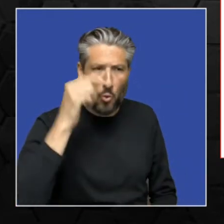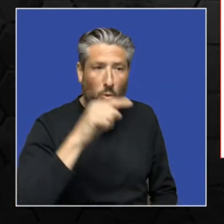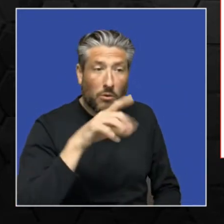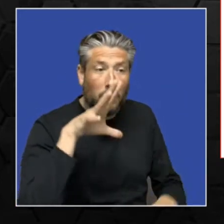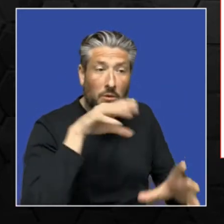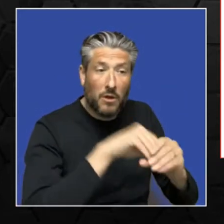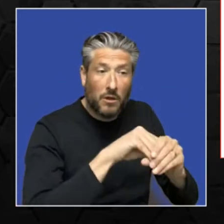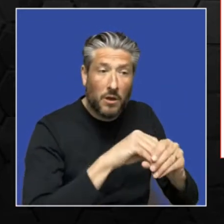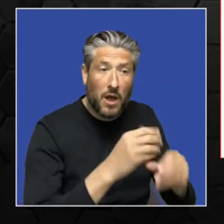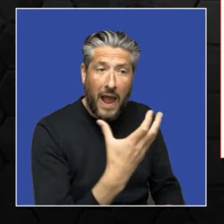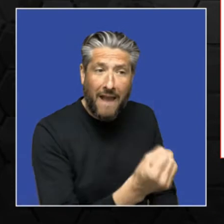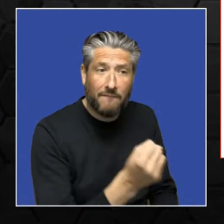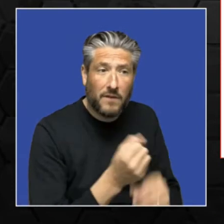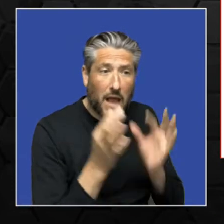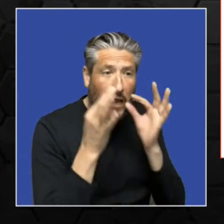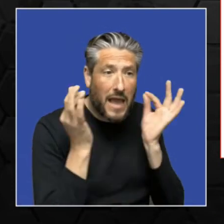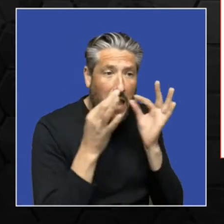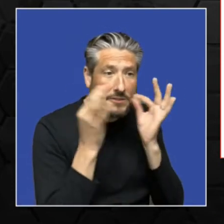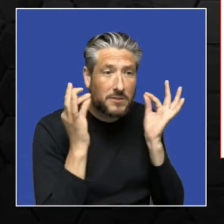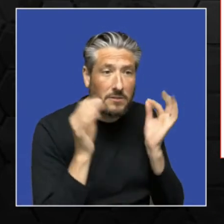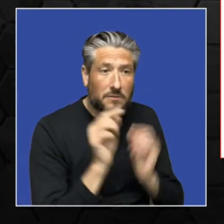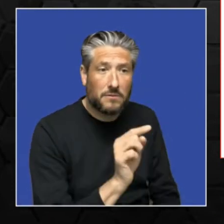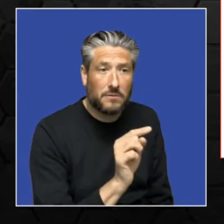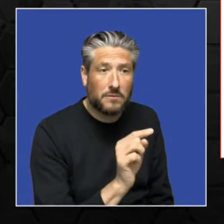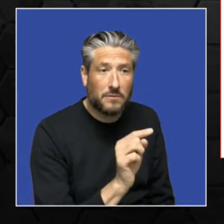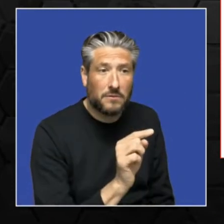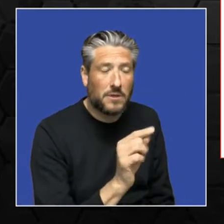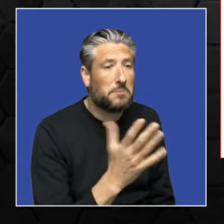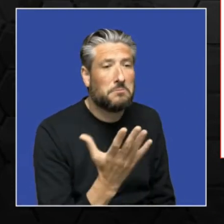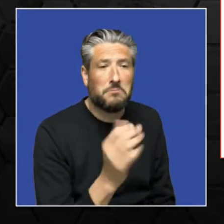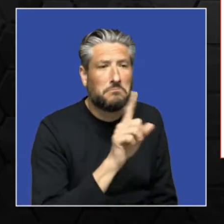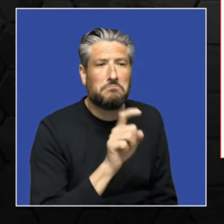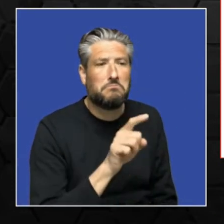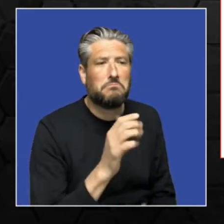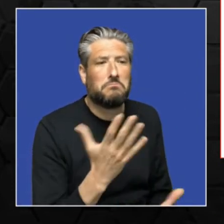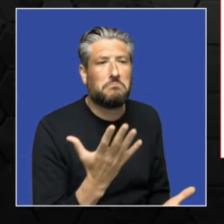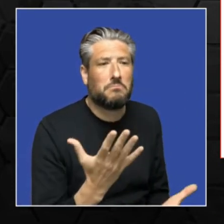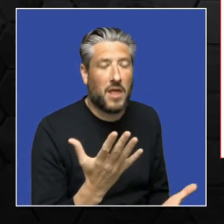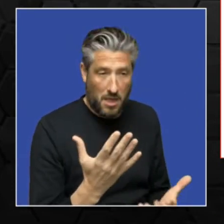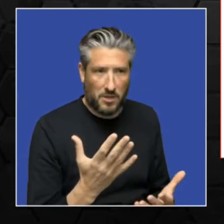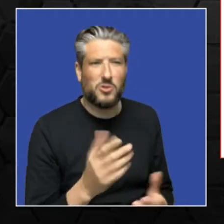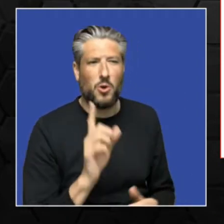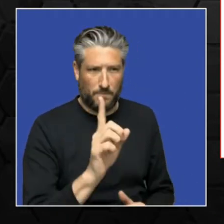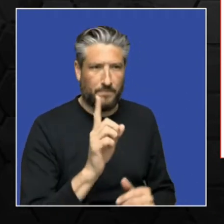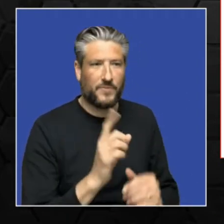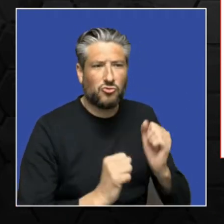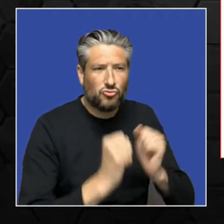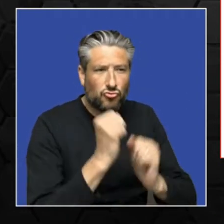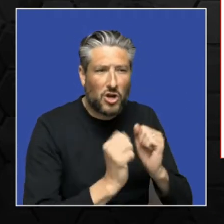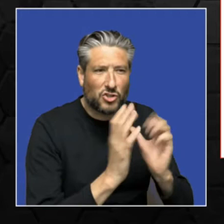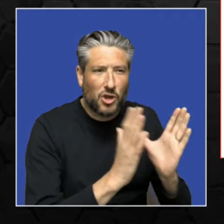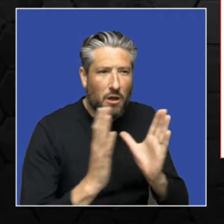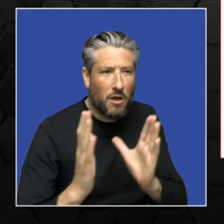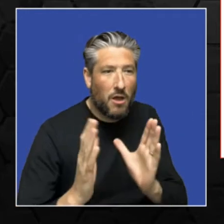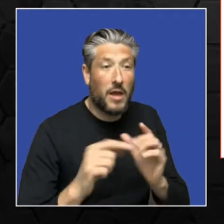detect a cat, you would have an input layer first, and in the input layer you would